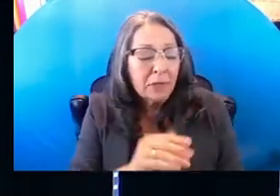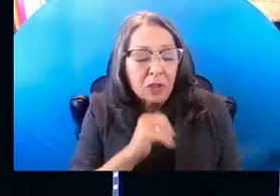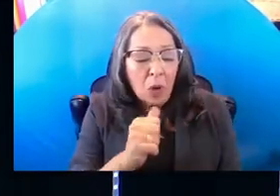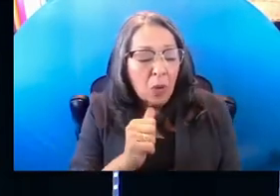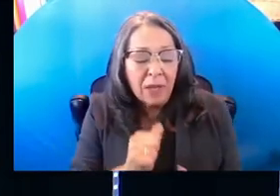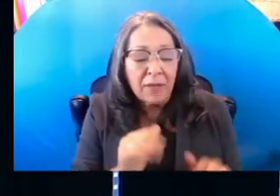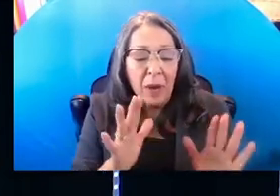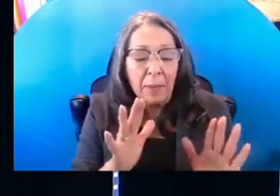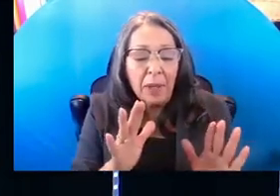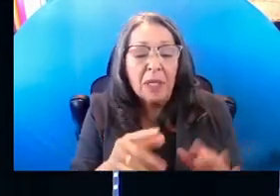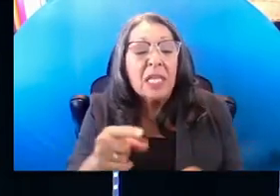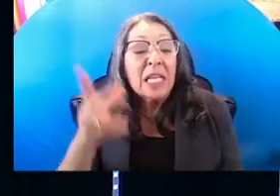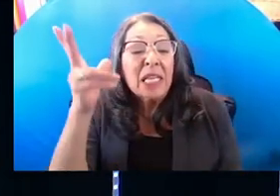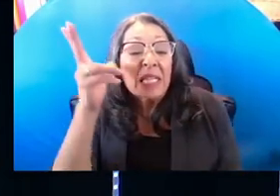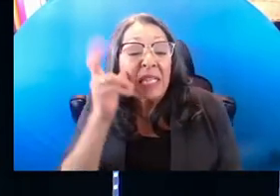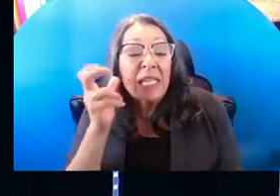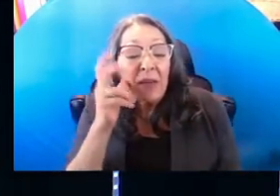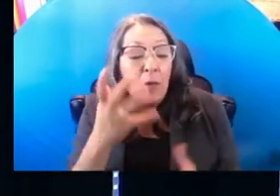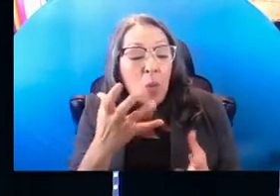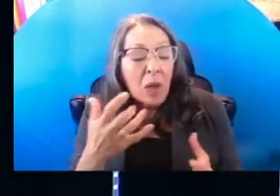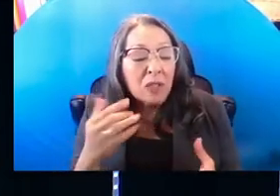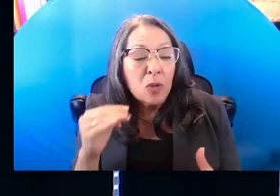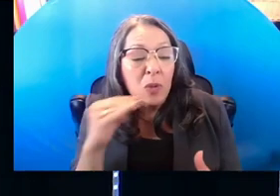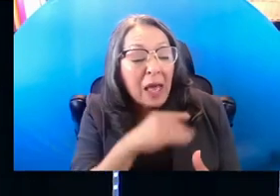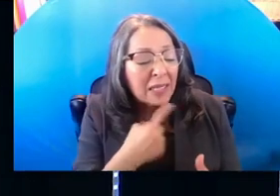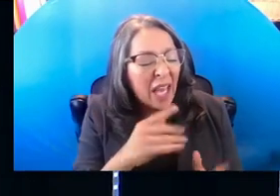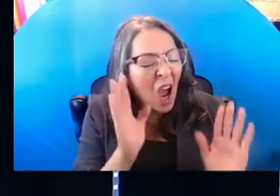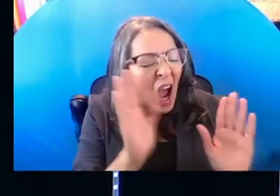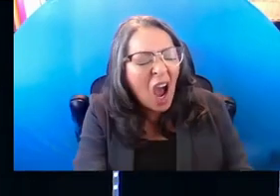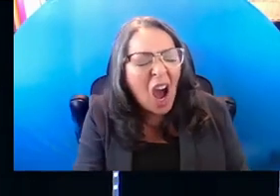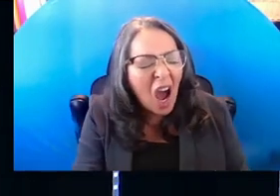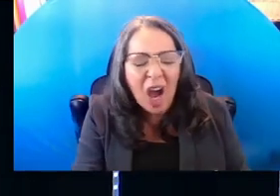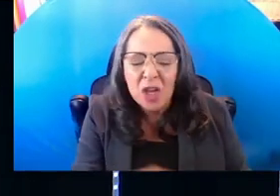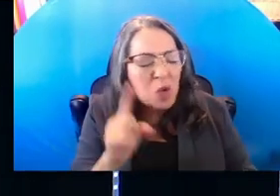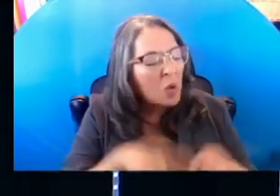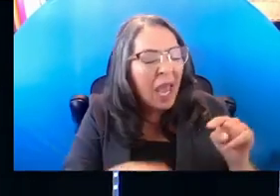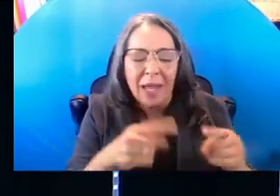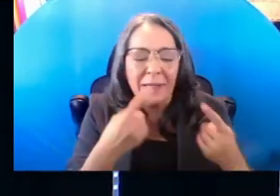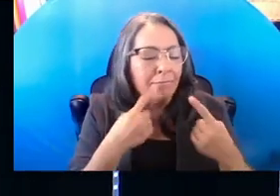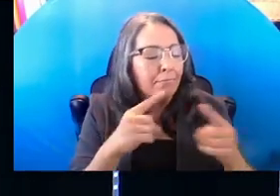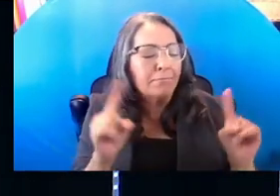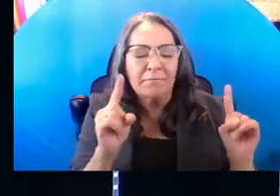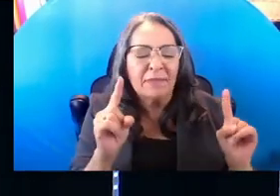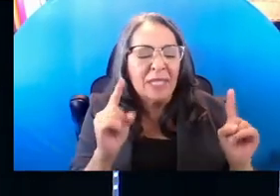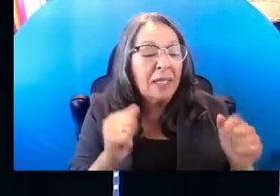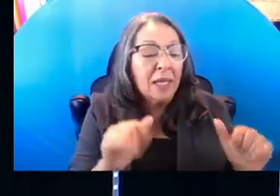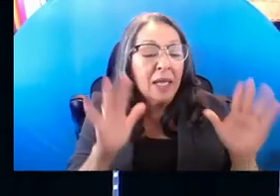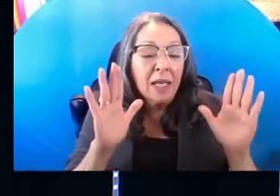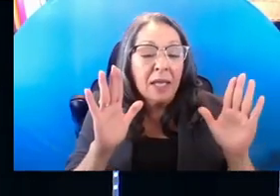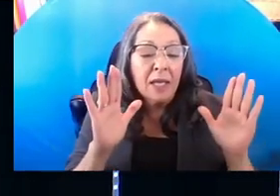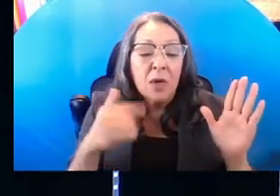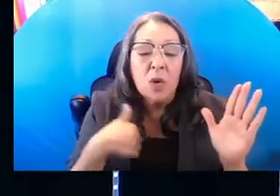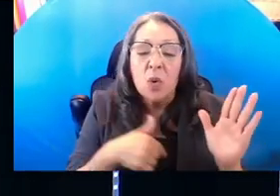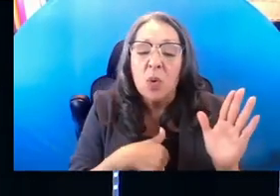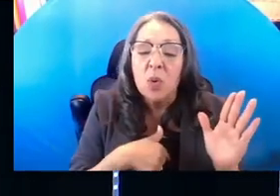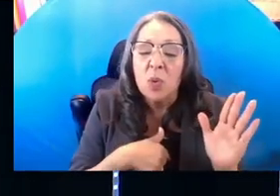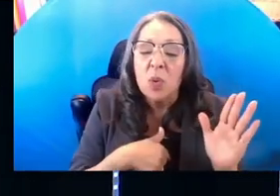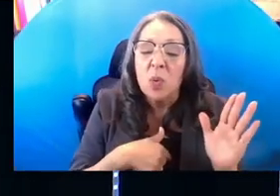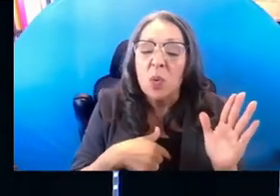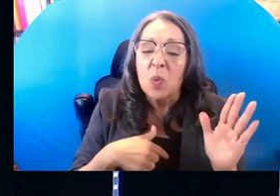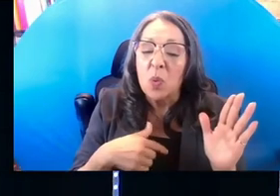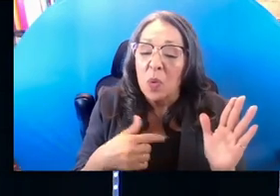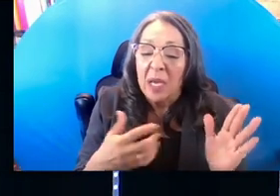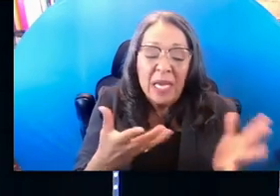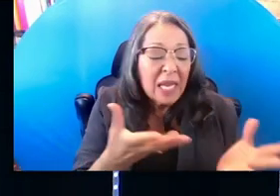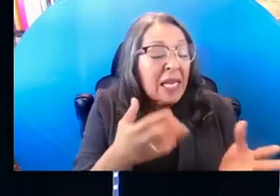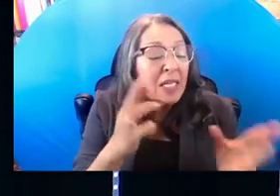He wants to lie to us. He wants to twist it so that we'll make the choice to just let everything that